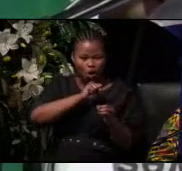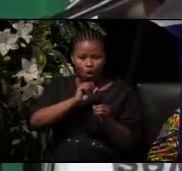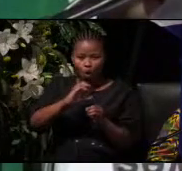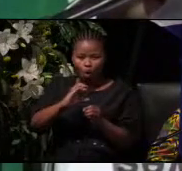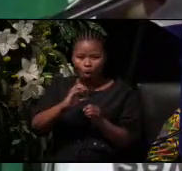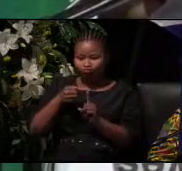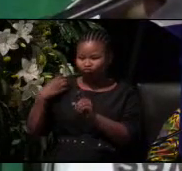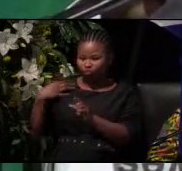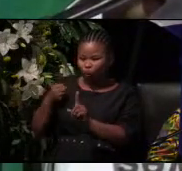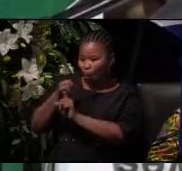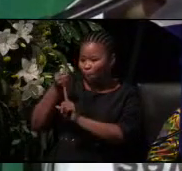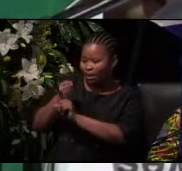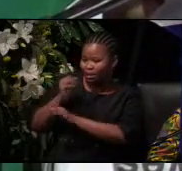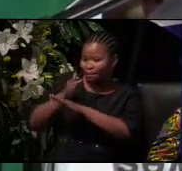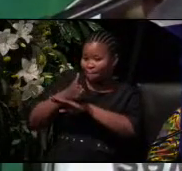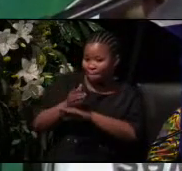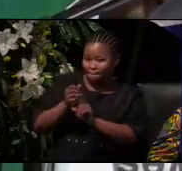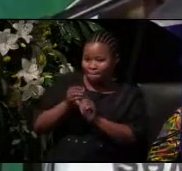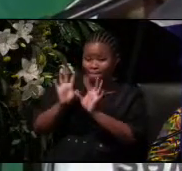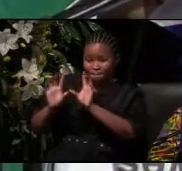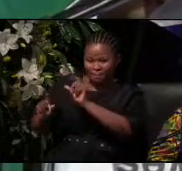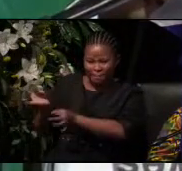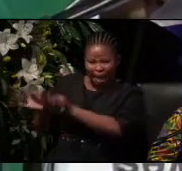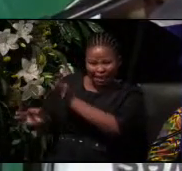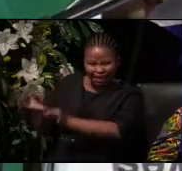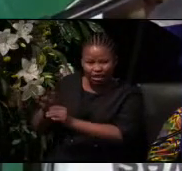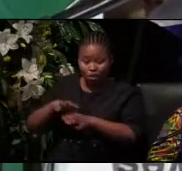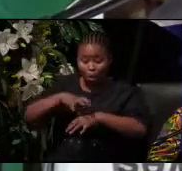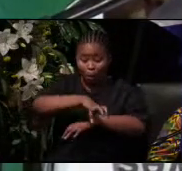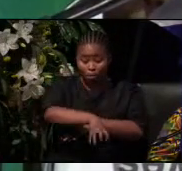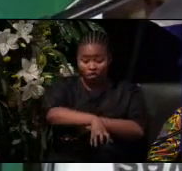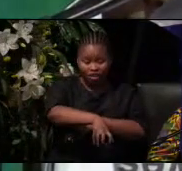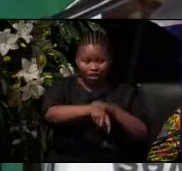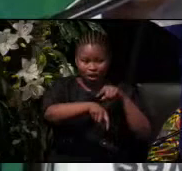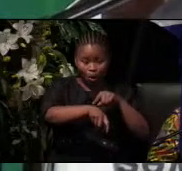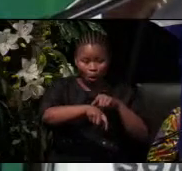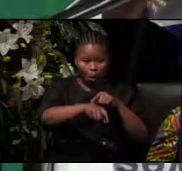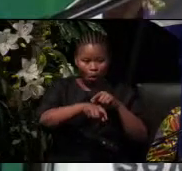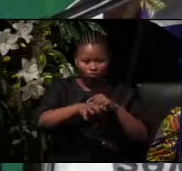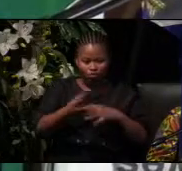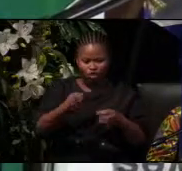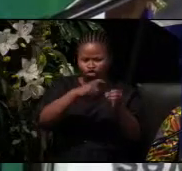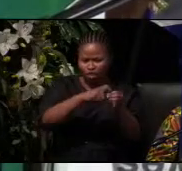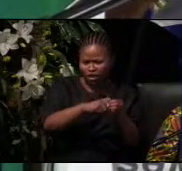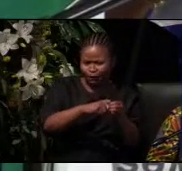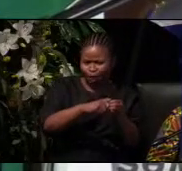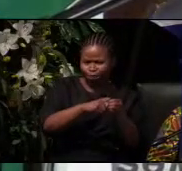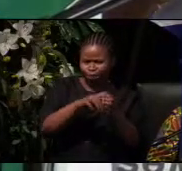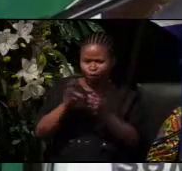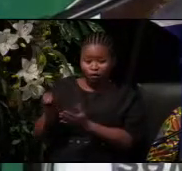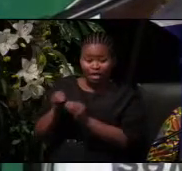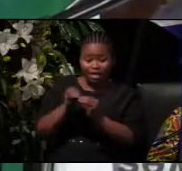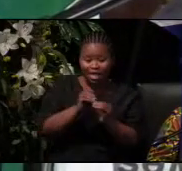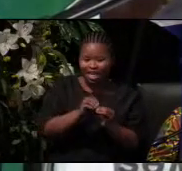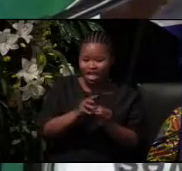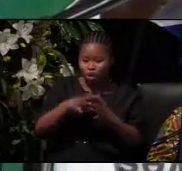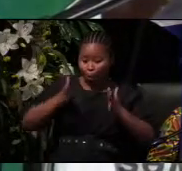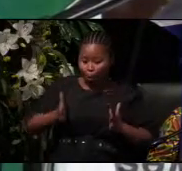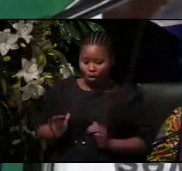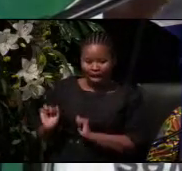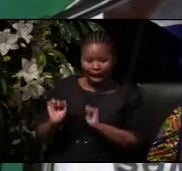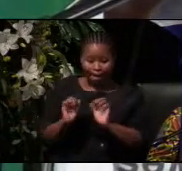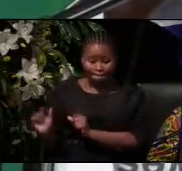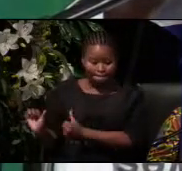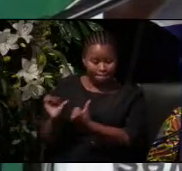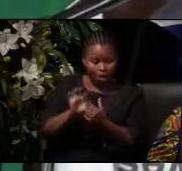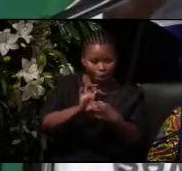it has brought him home by name this province Moses cotton we are joining those who brought his remains back to